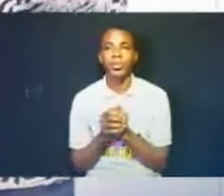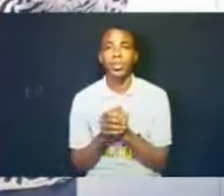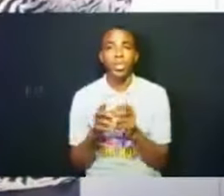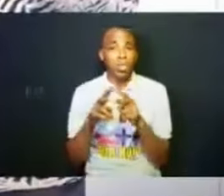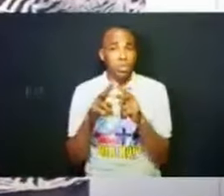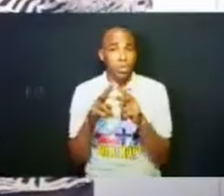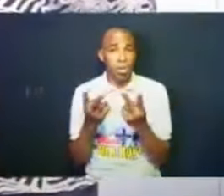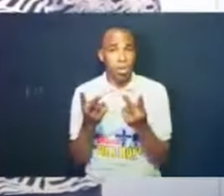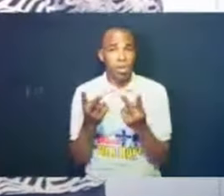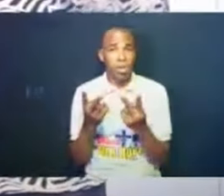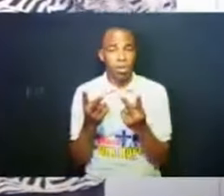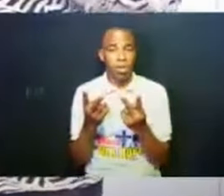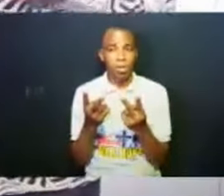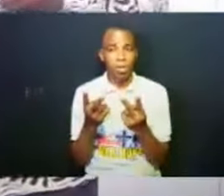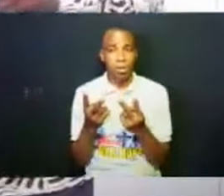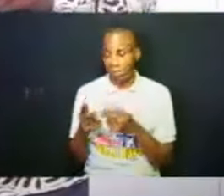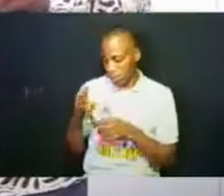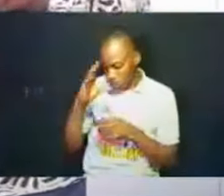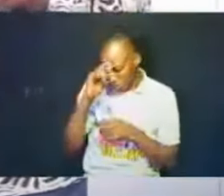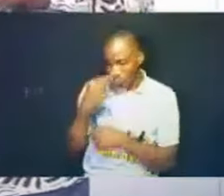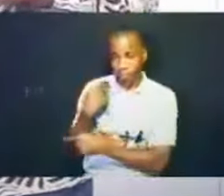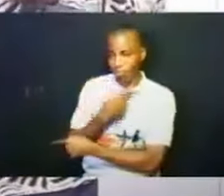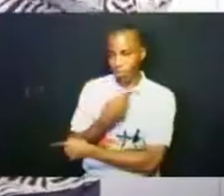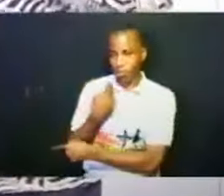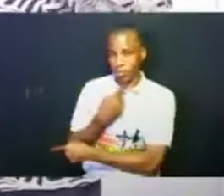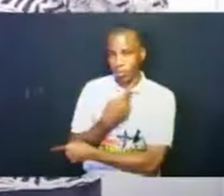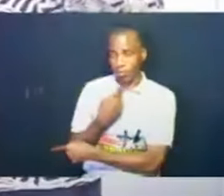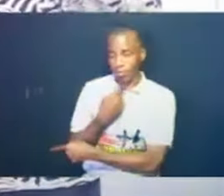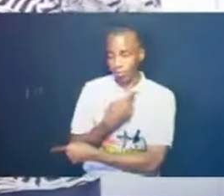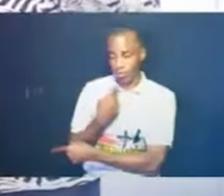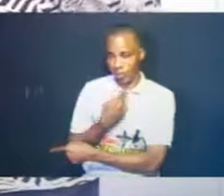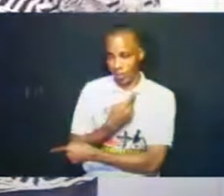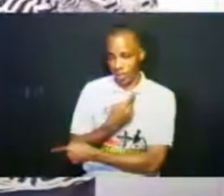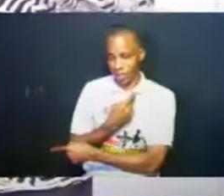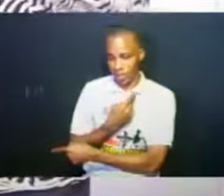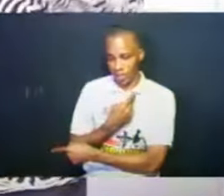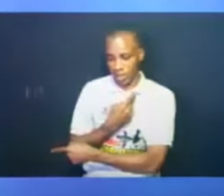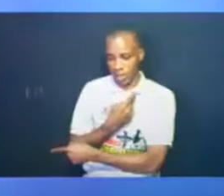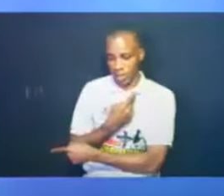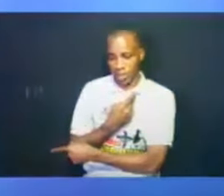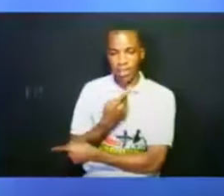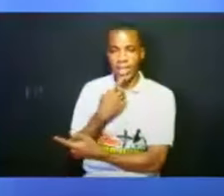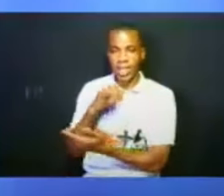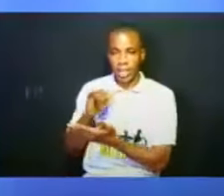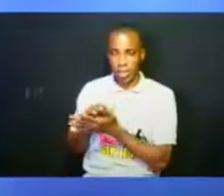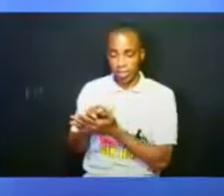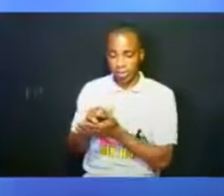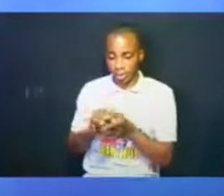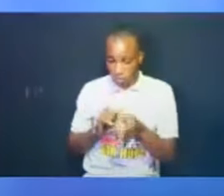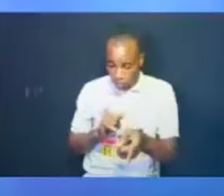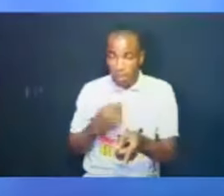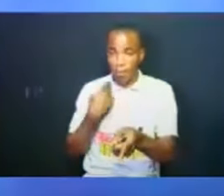this pastor and the wife have also come to visit him, him. So they were in the